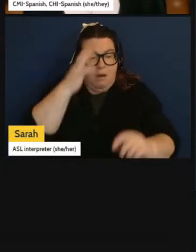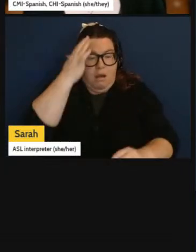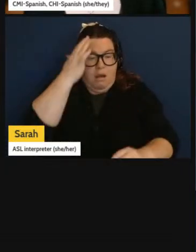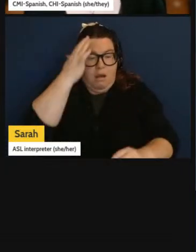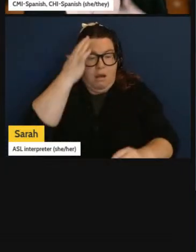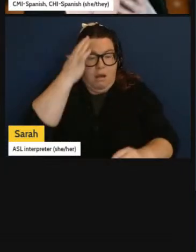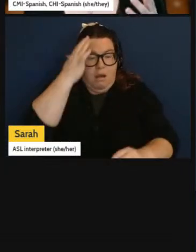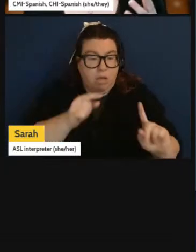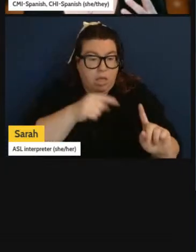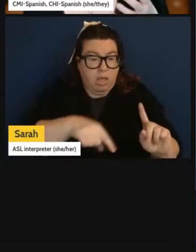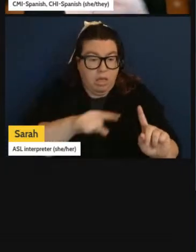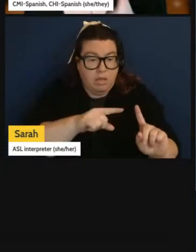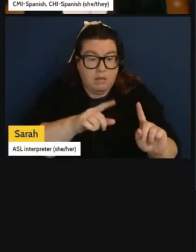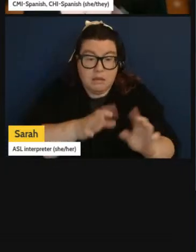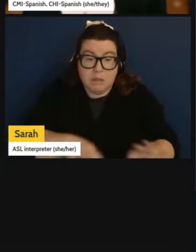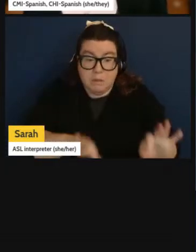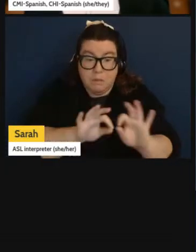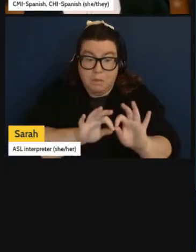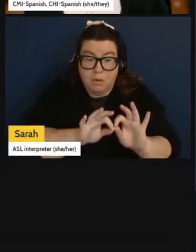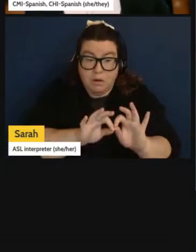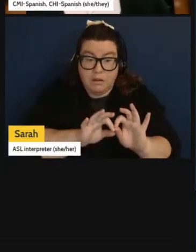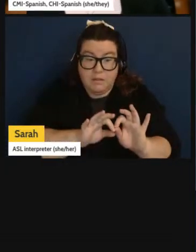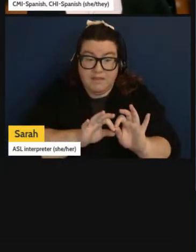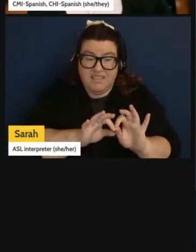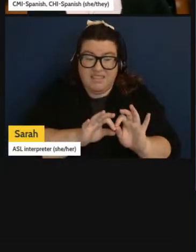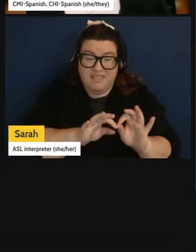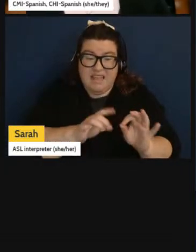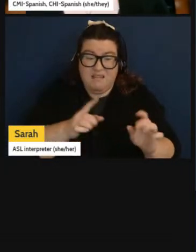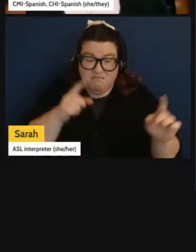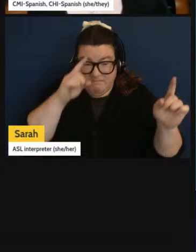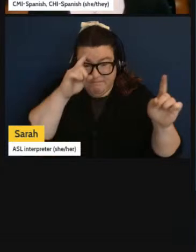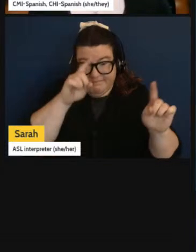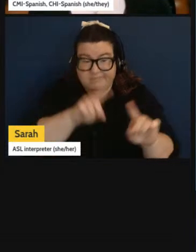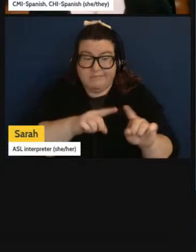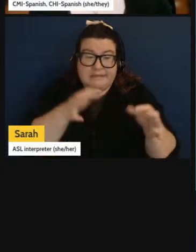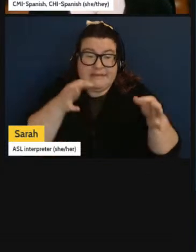important, do kind of reach this consensus.